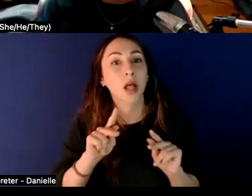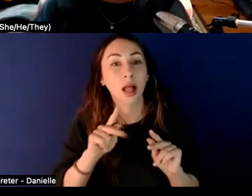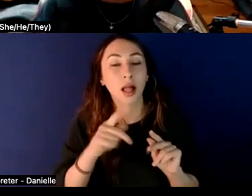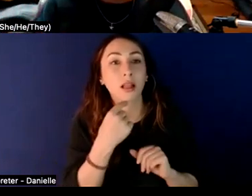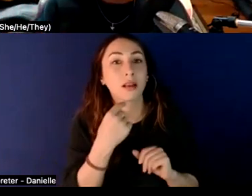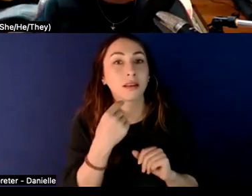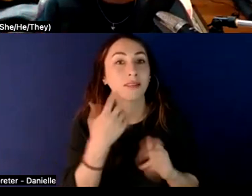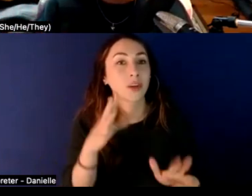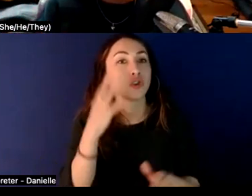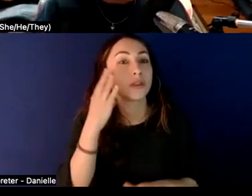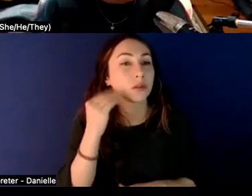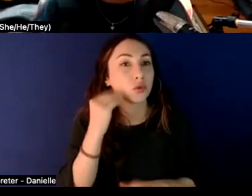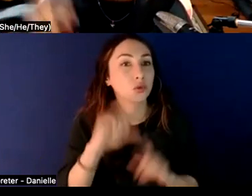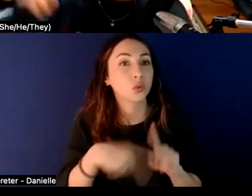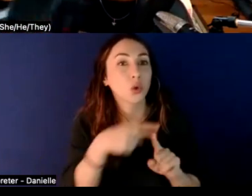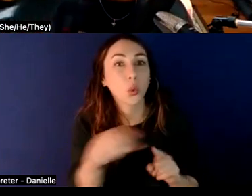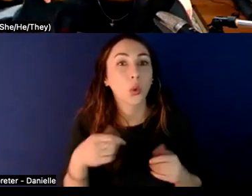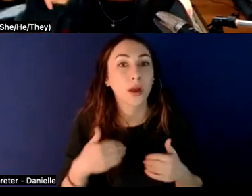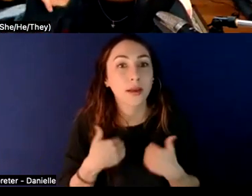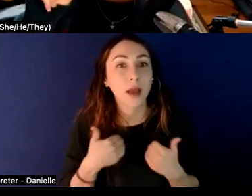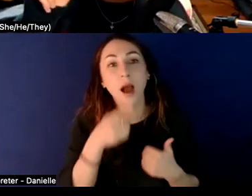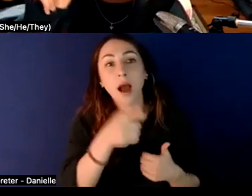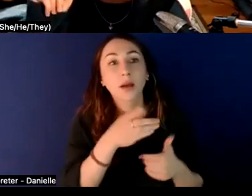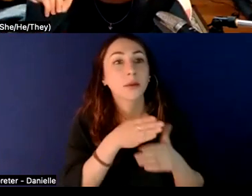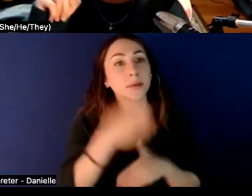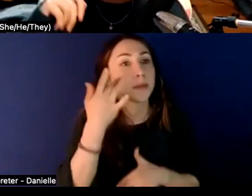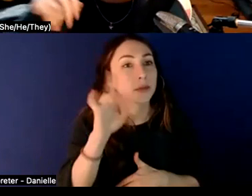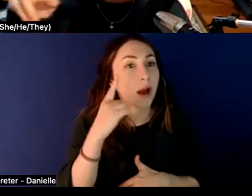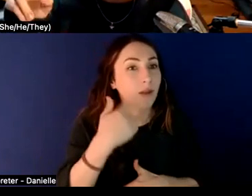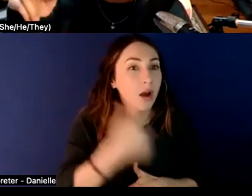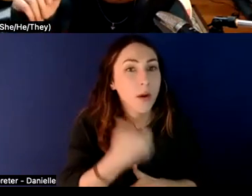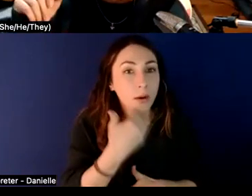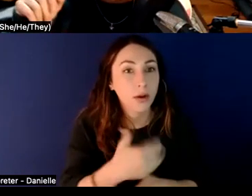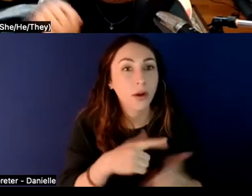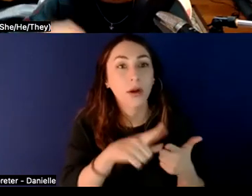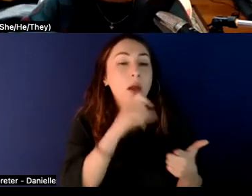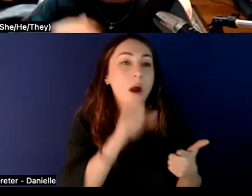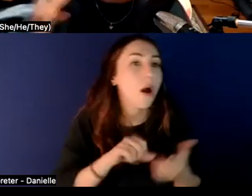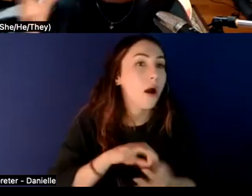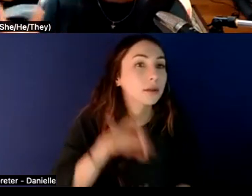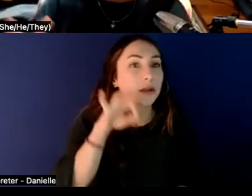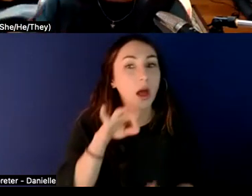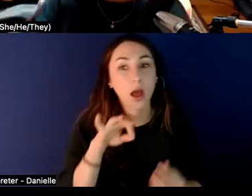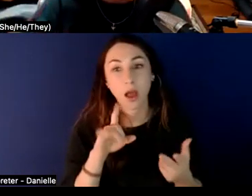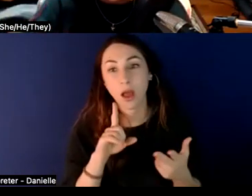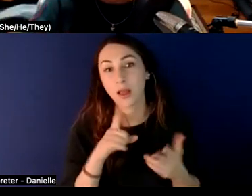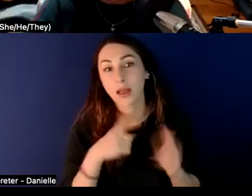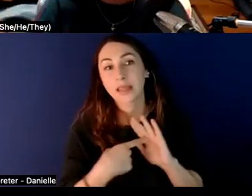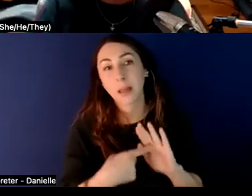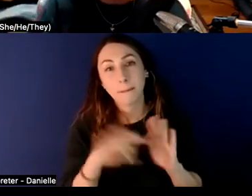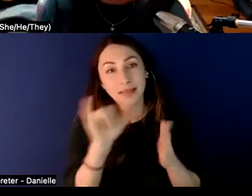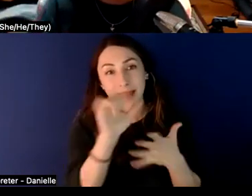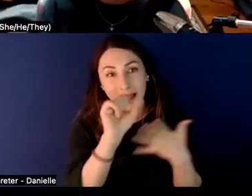following when they were a child: you're too smart for your own good, you're an old soul, and examples like that.